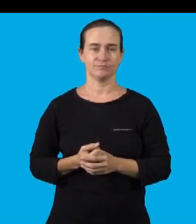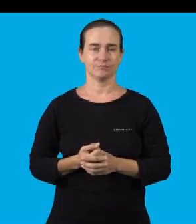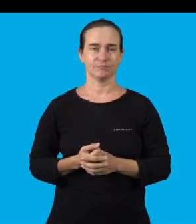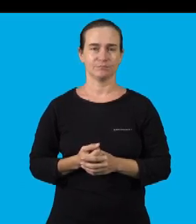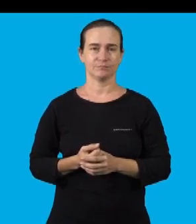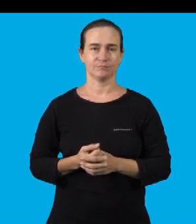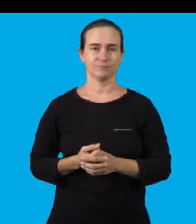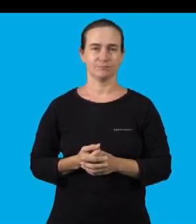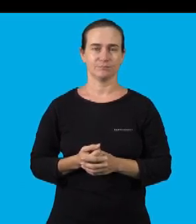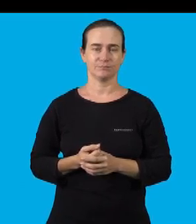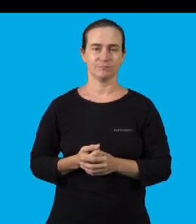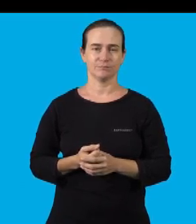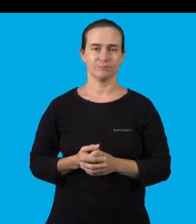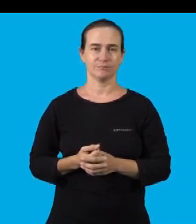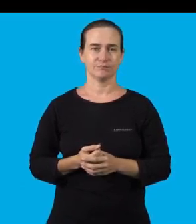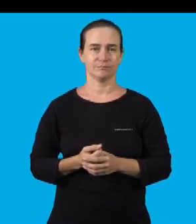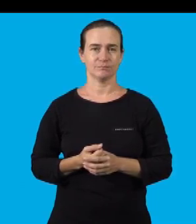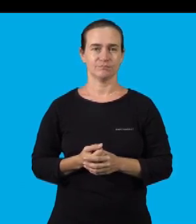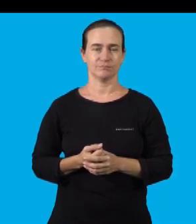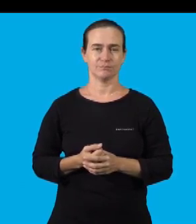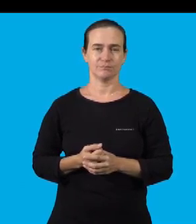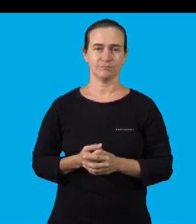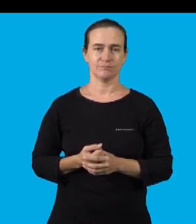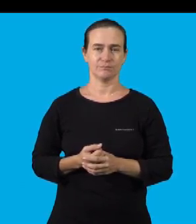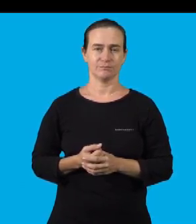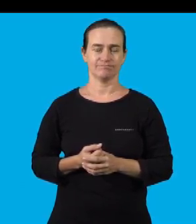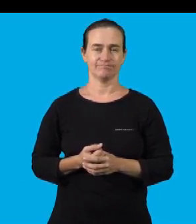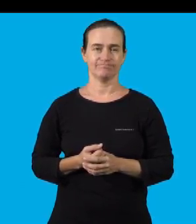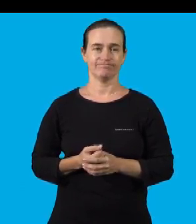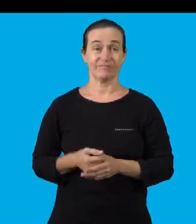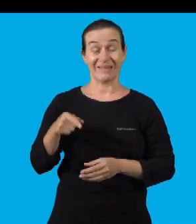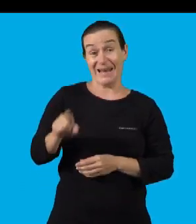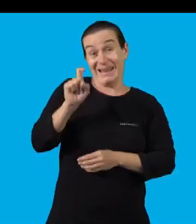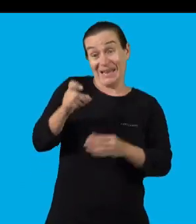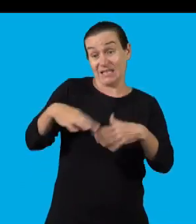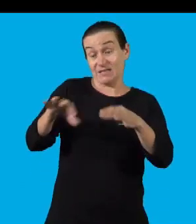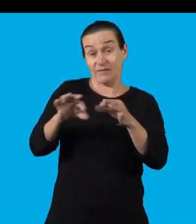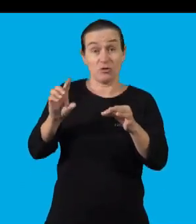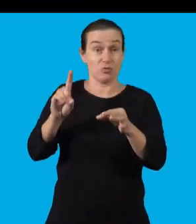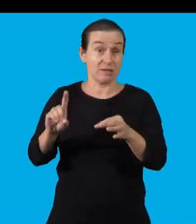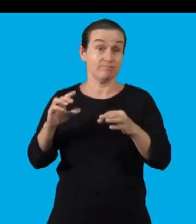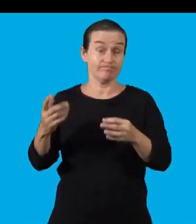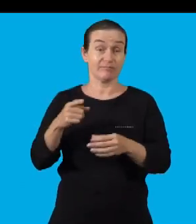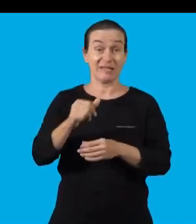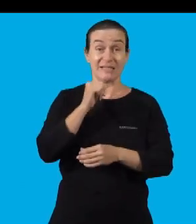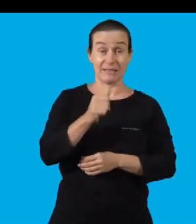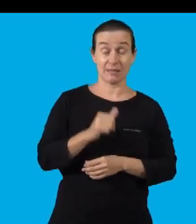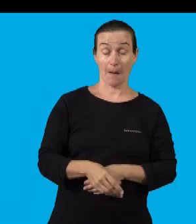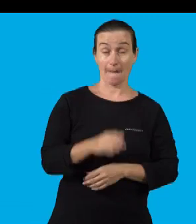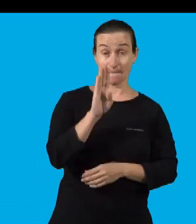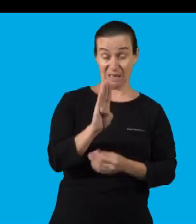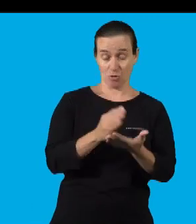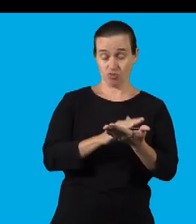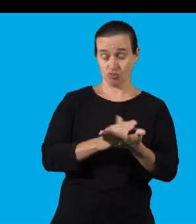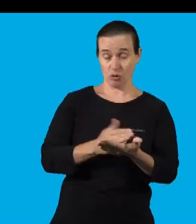know that our y value is going to be is going to be 0. And then when it comes to the x value, we've been told